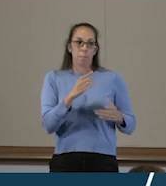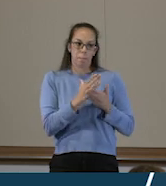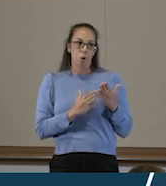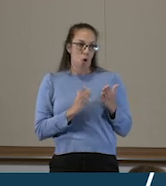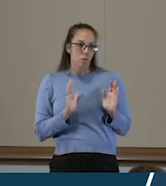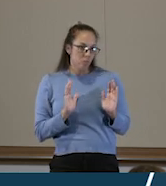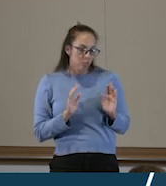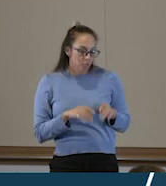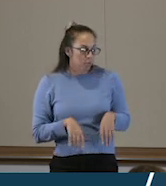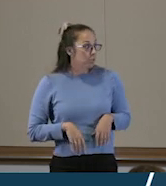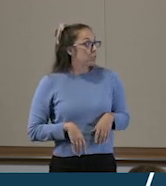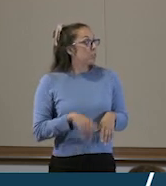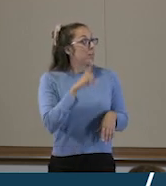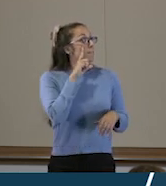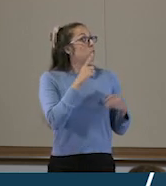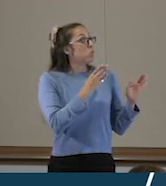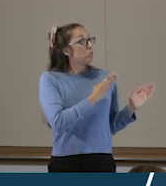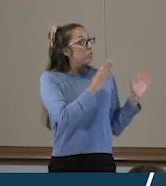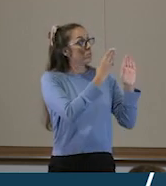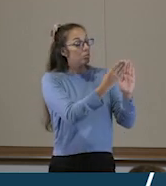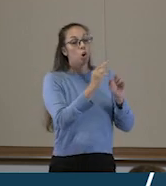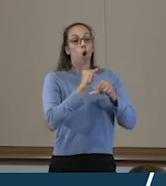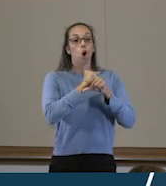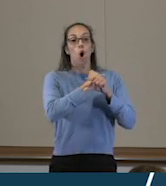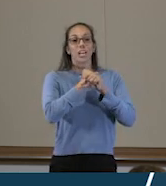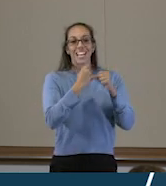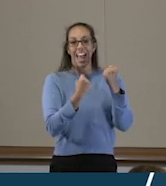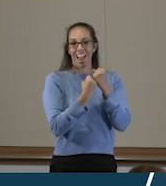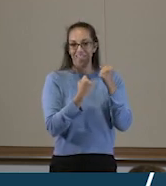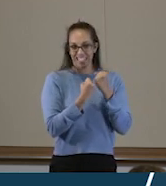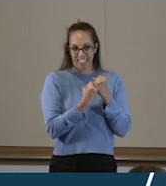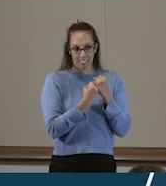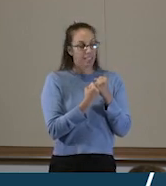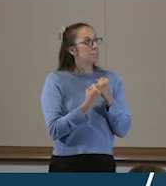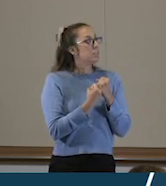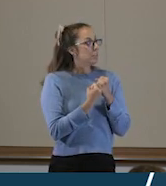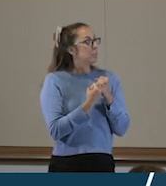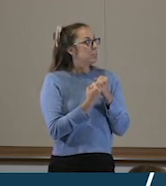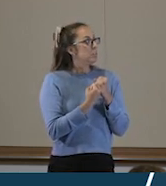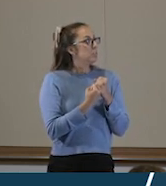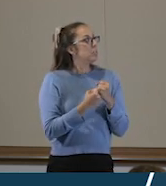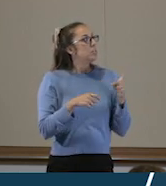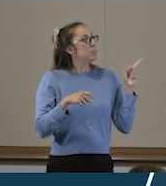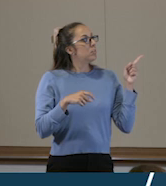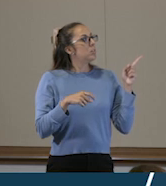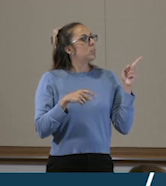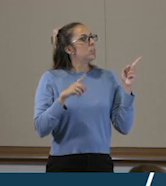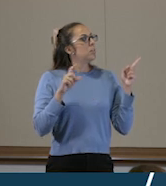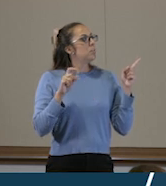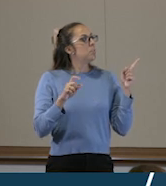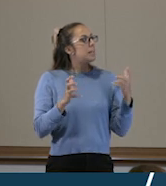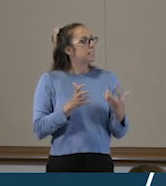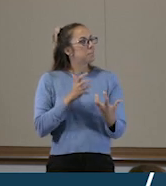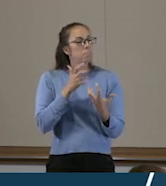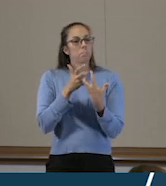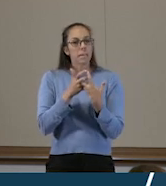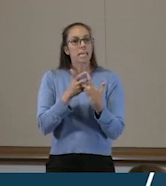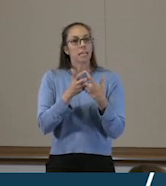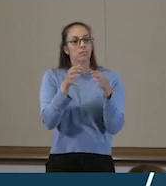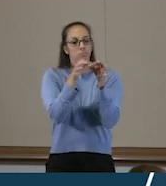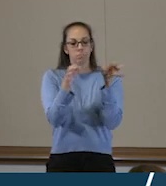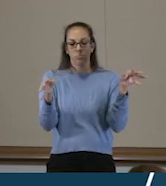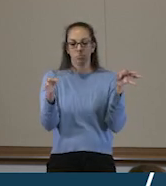you must meet the definition of a developmental disability, okay? And there's no finding